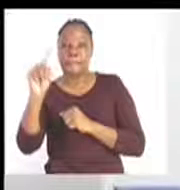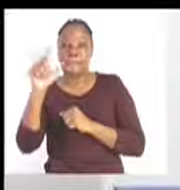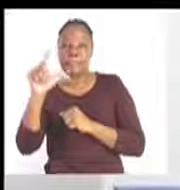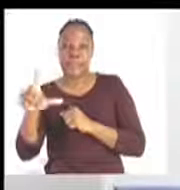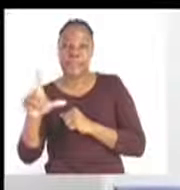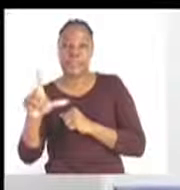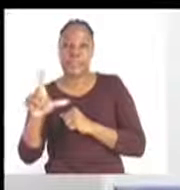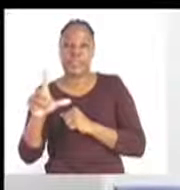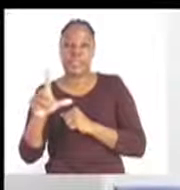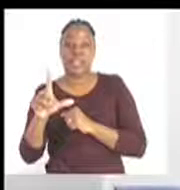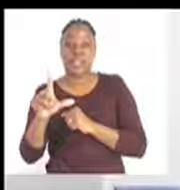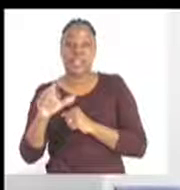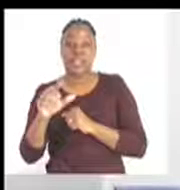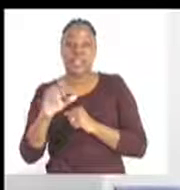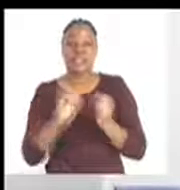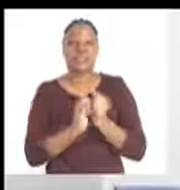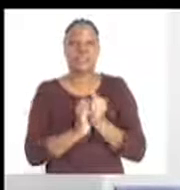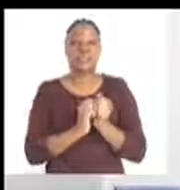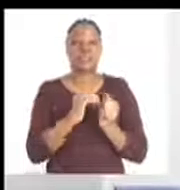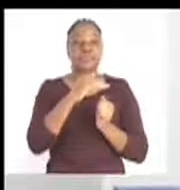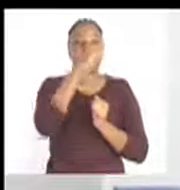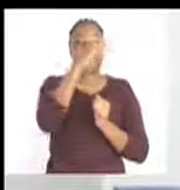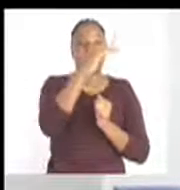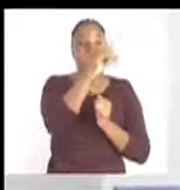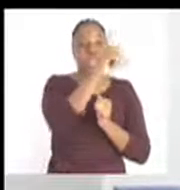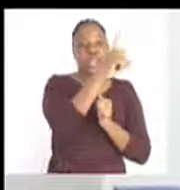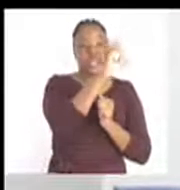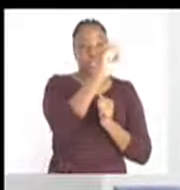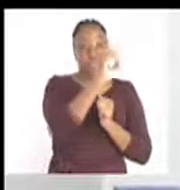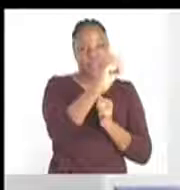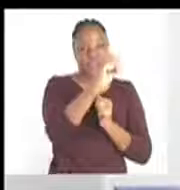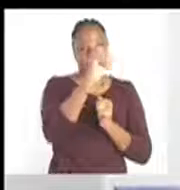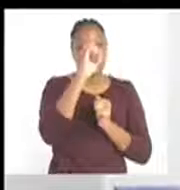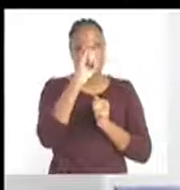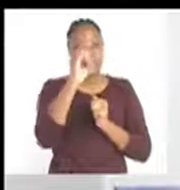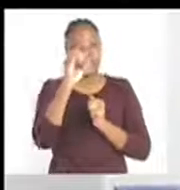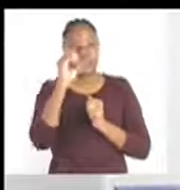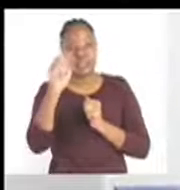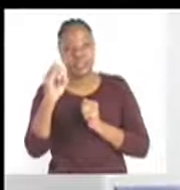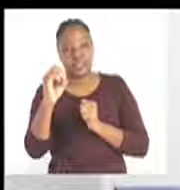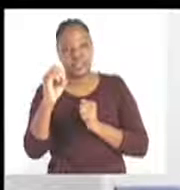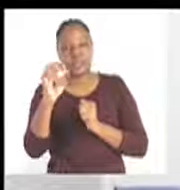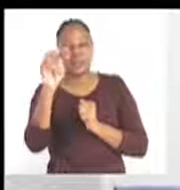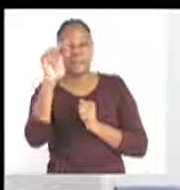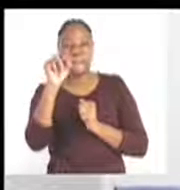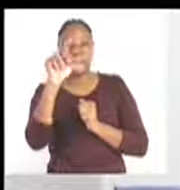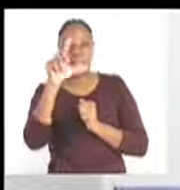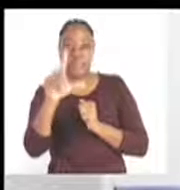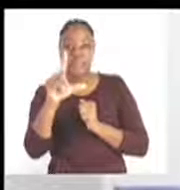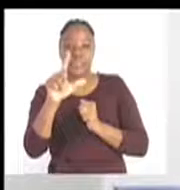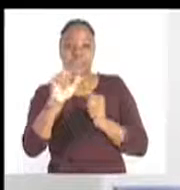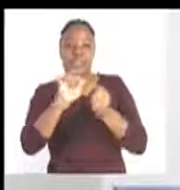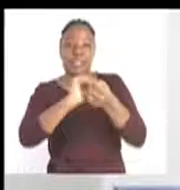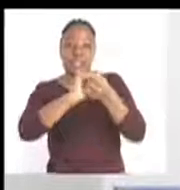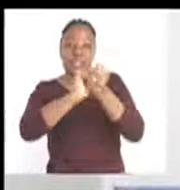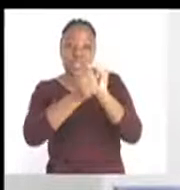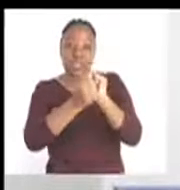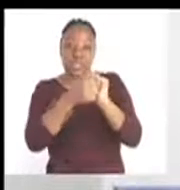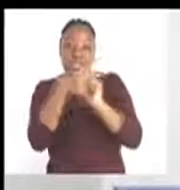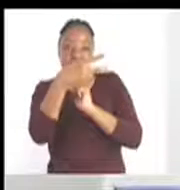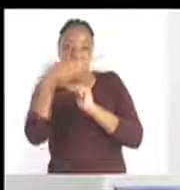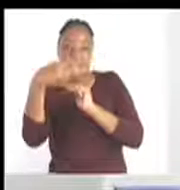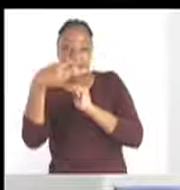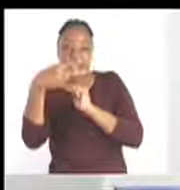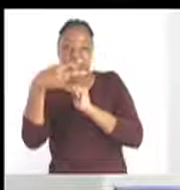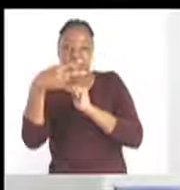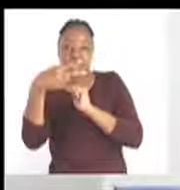have 10,000 milliliters. My goodness, it seems like a lot, doesn't it? But we are going to